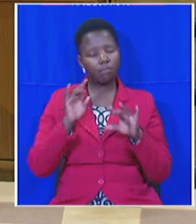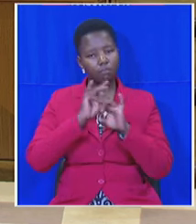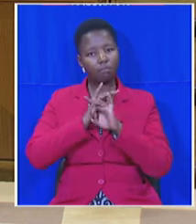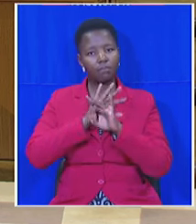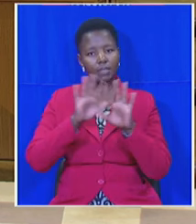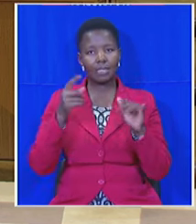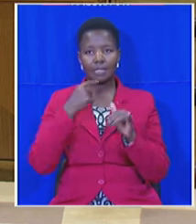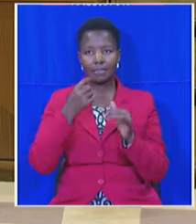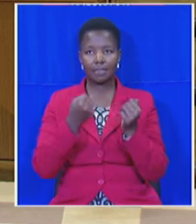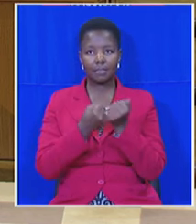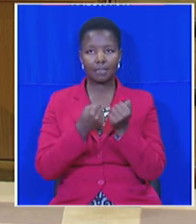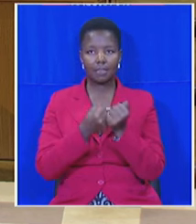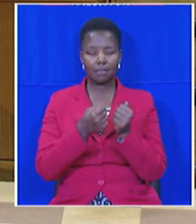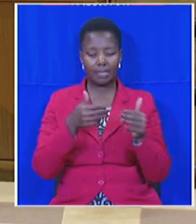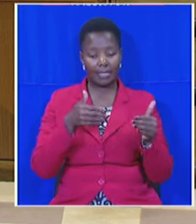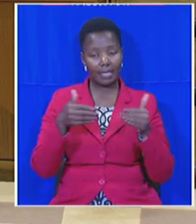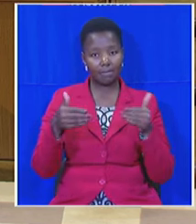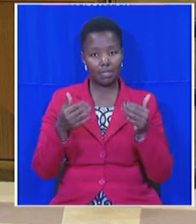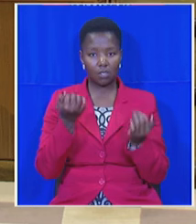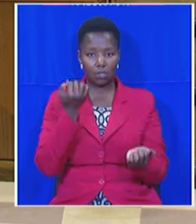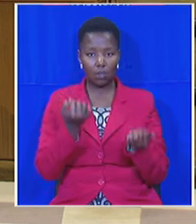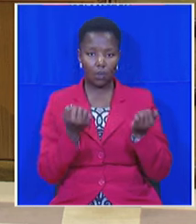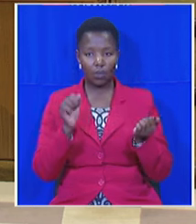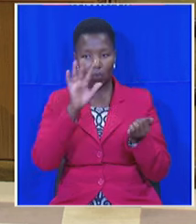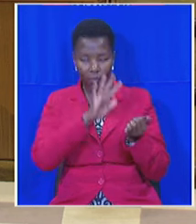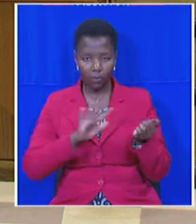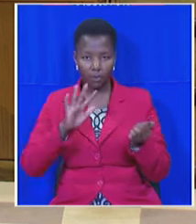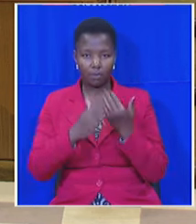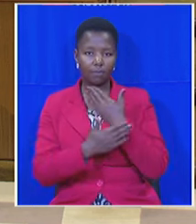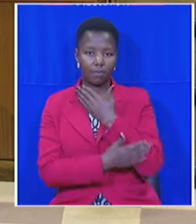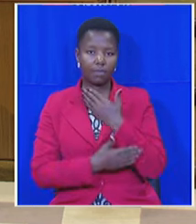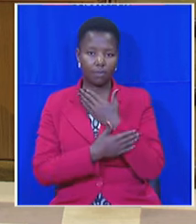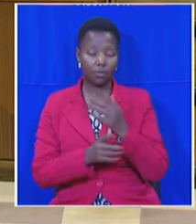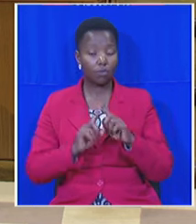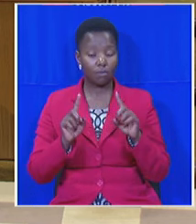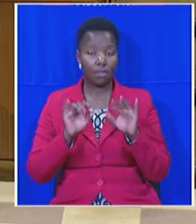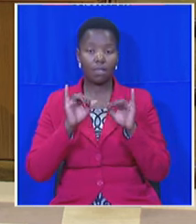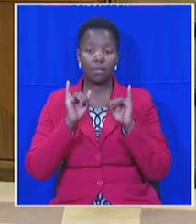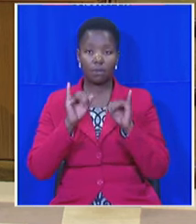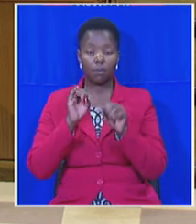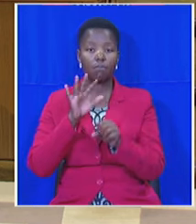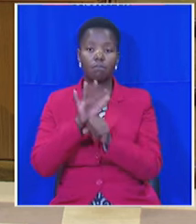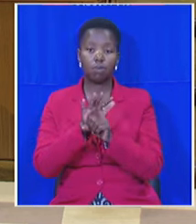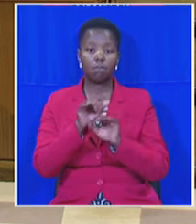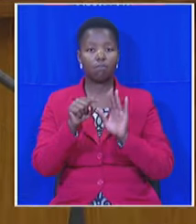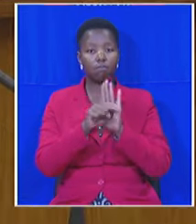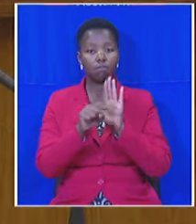support the administration of justice in this country. It is bound to have a detrimental effect on the fight against crime and